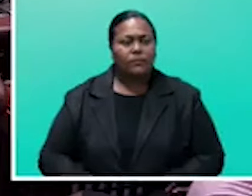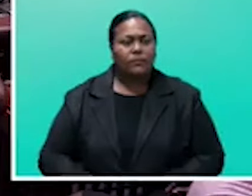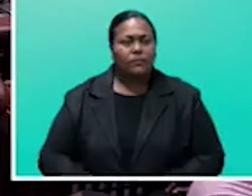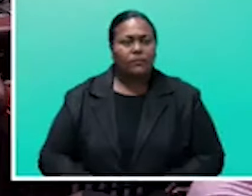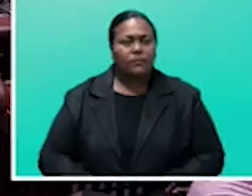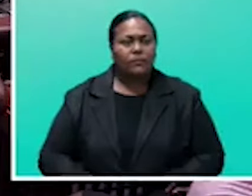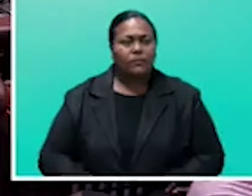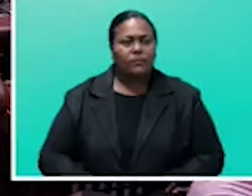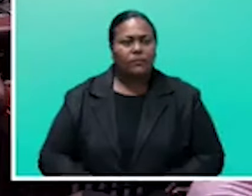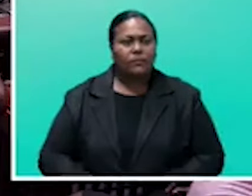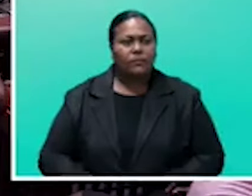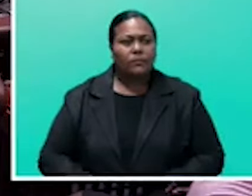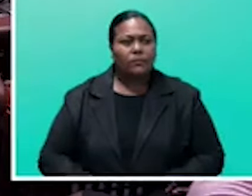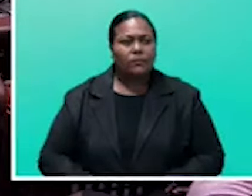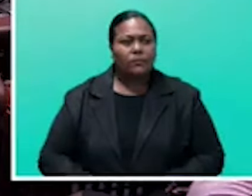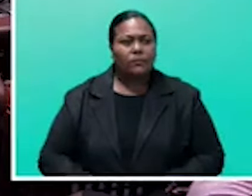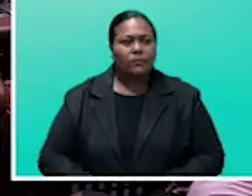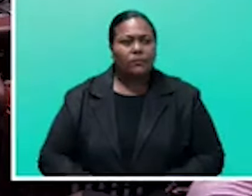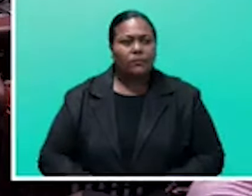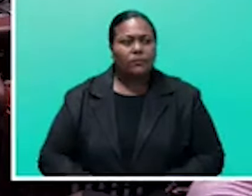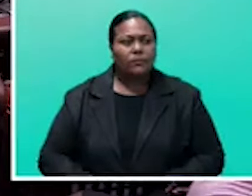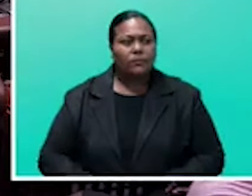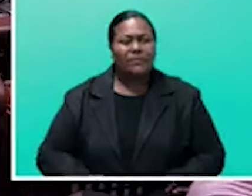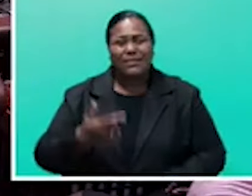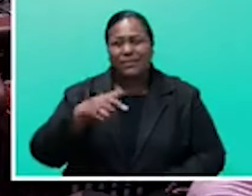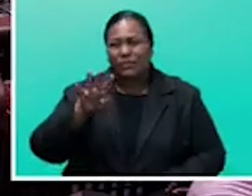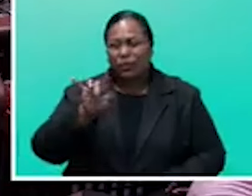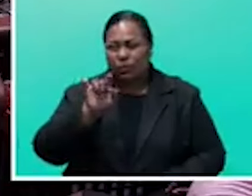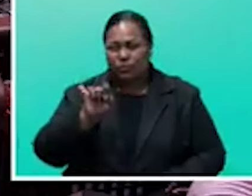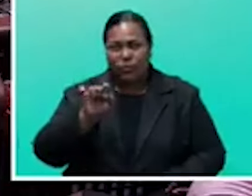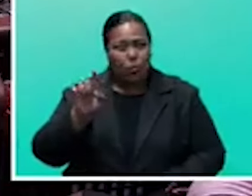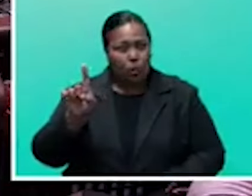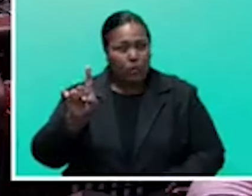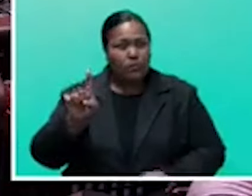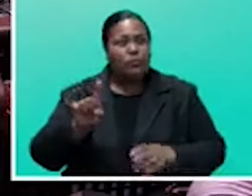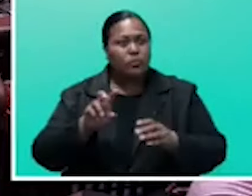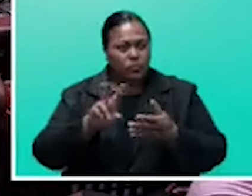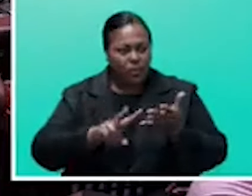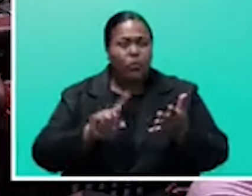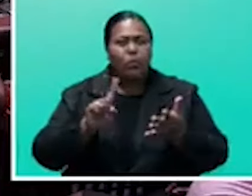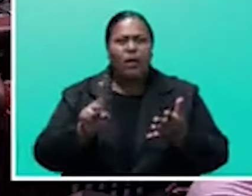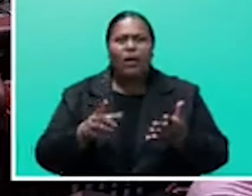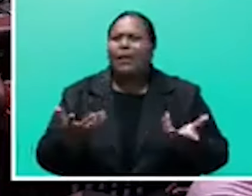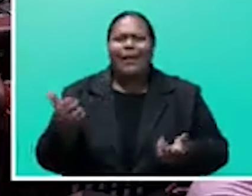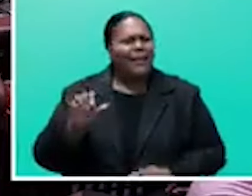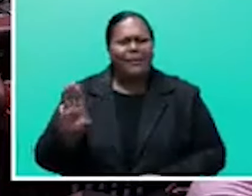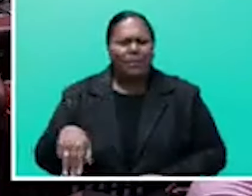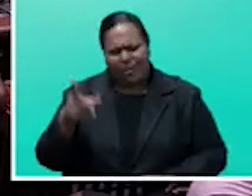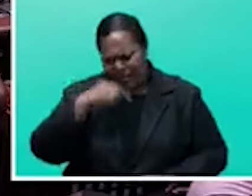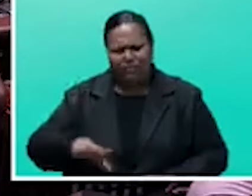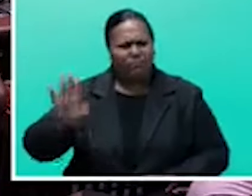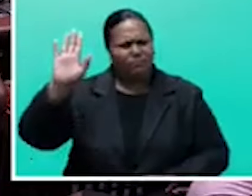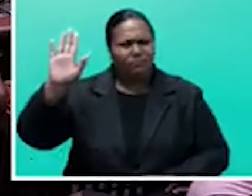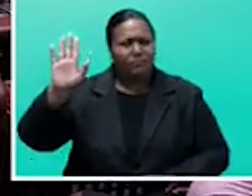Honorable Speaker, 74.1 reads, and let me read it to you for the 151st time. Any member may raise a point of order if there's a breach of the